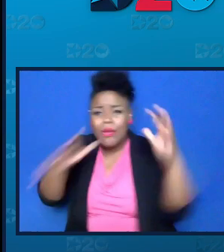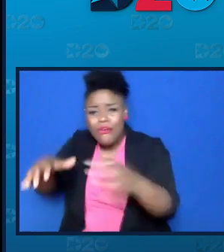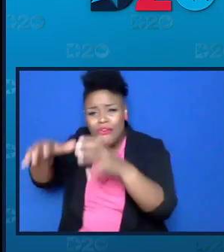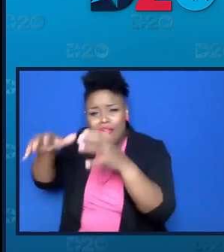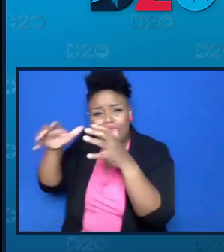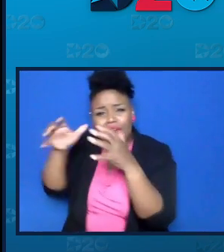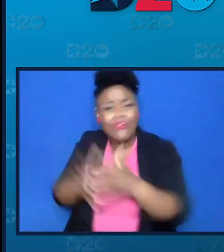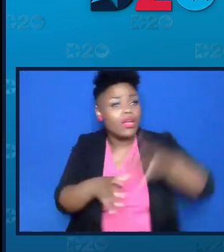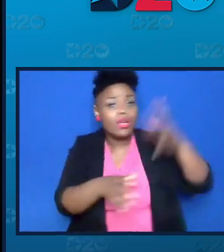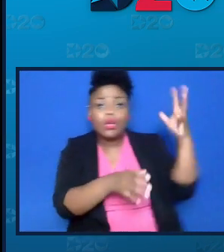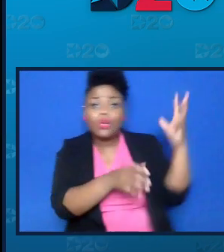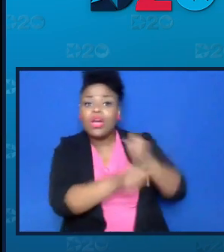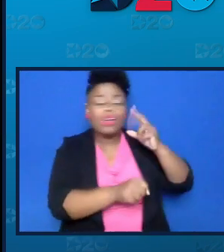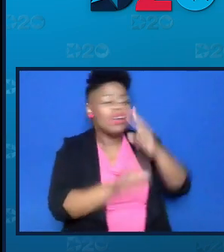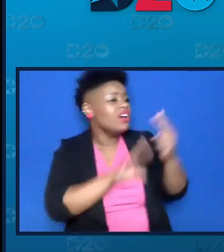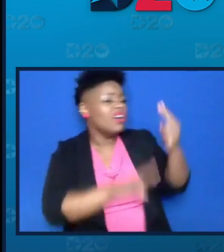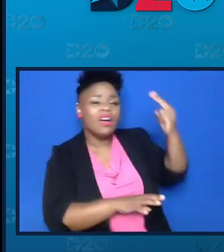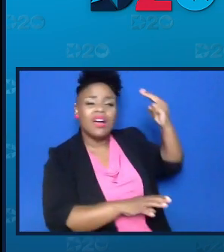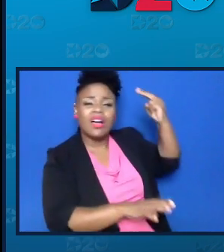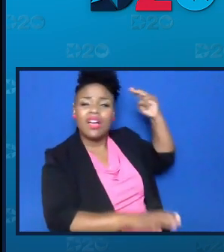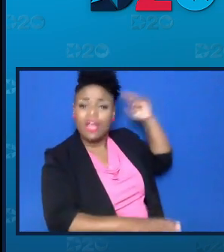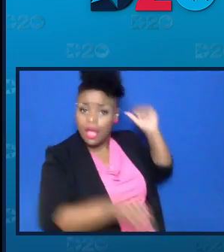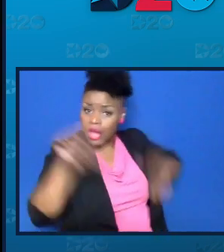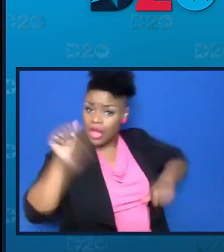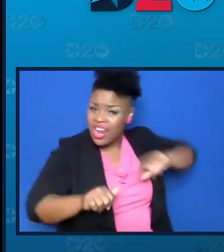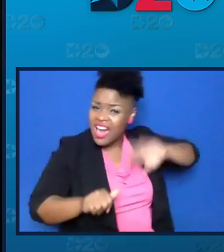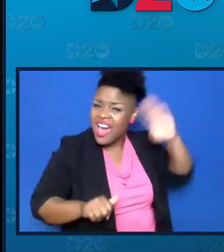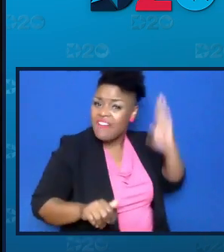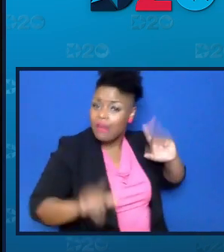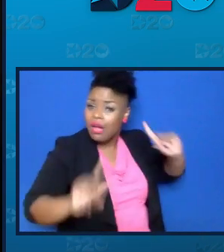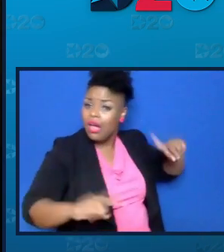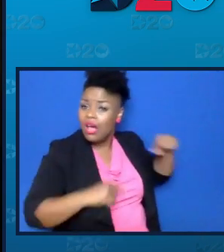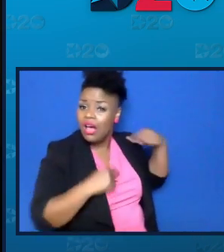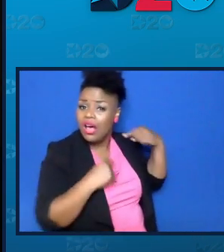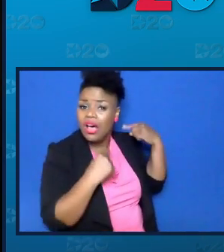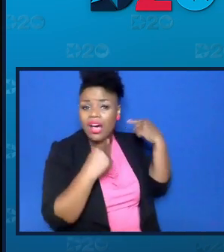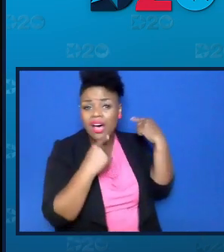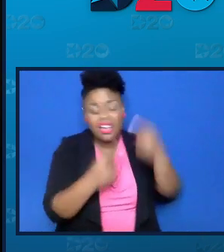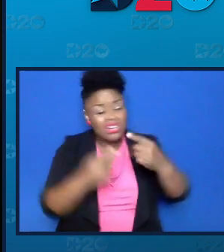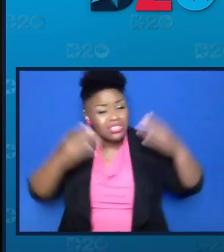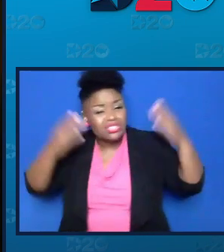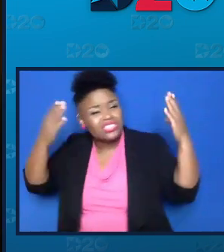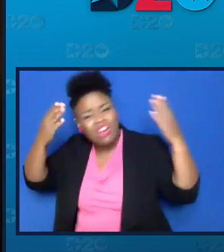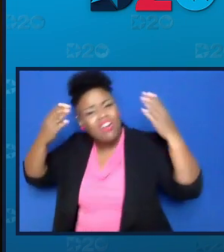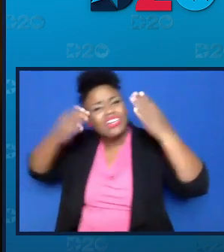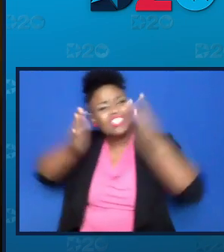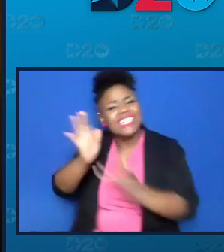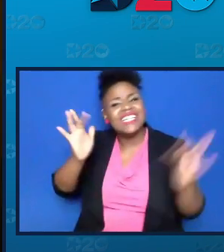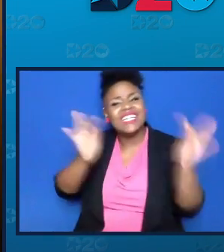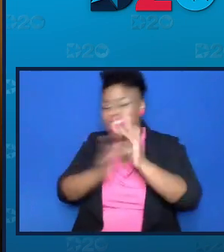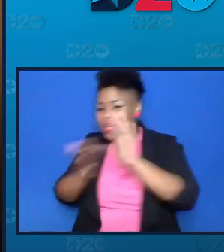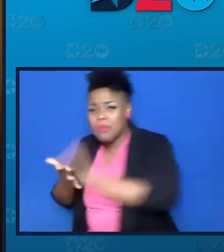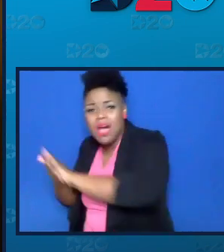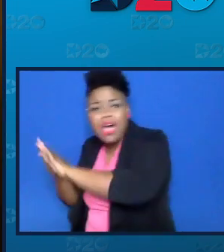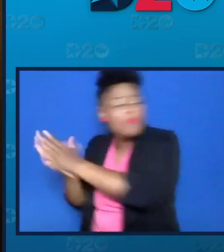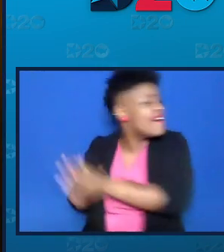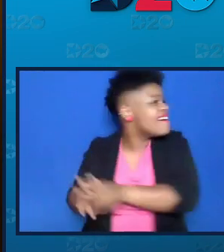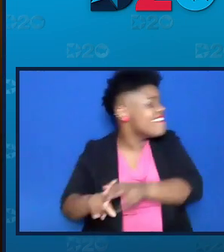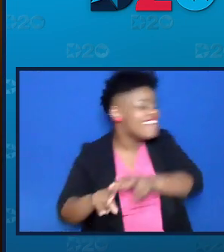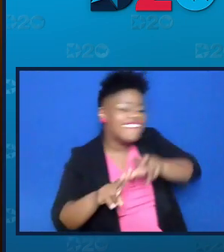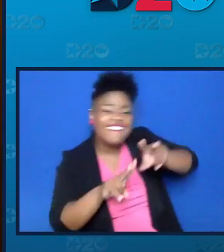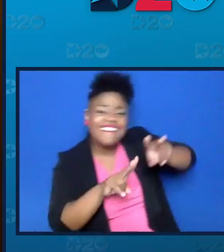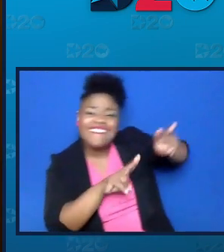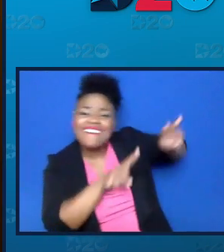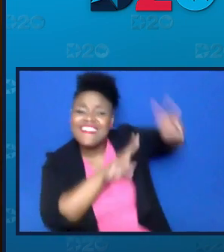look back, we done gone hundreds of miles. From dark roads, heroes, to become a hero. Facing the League of Justice, power was